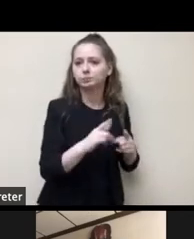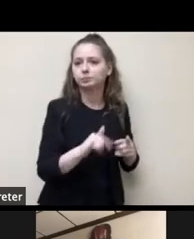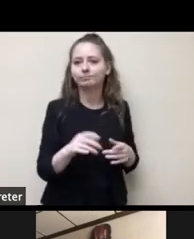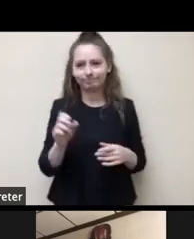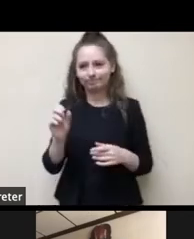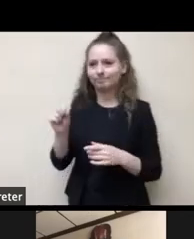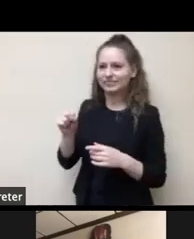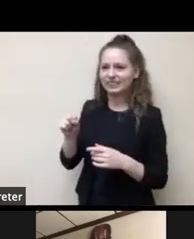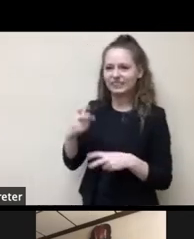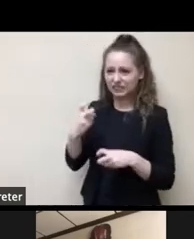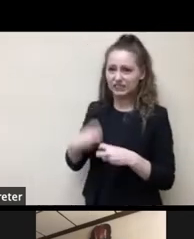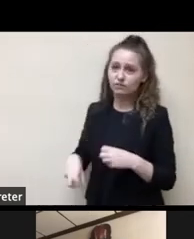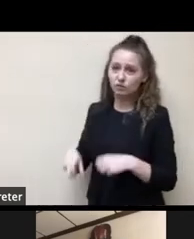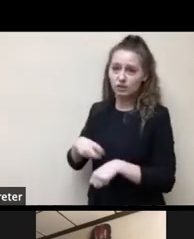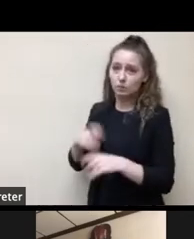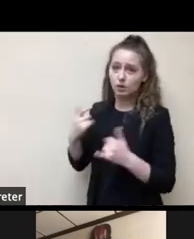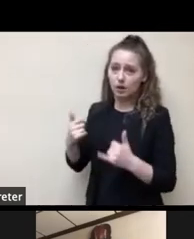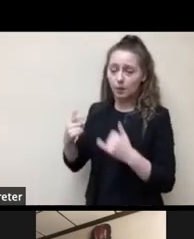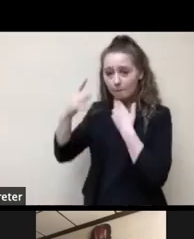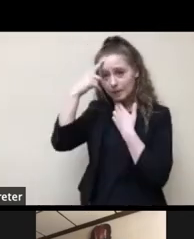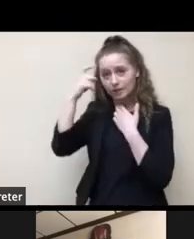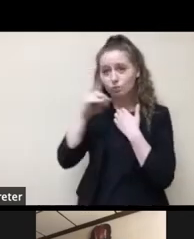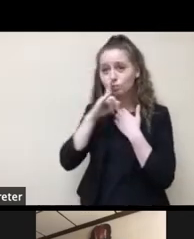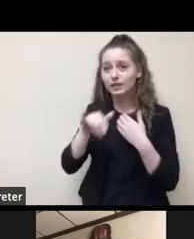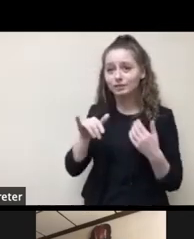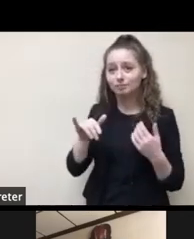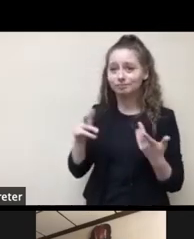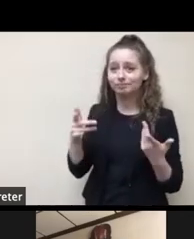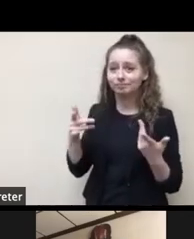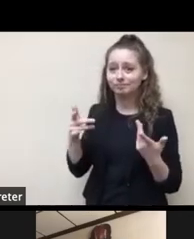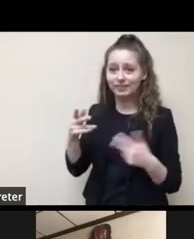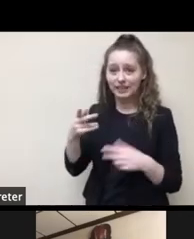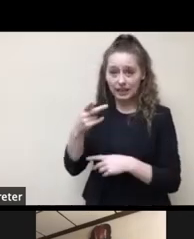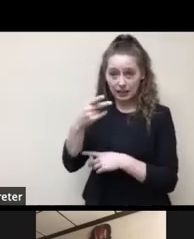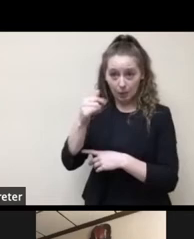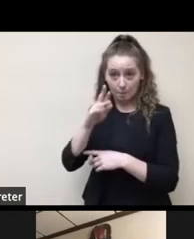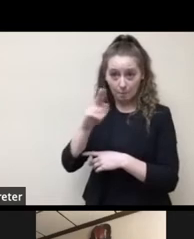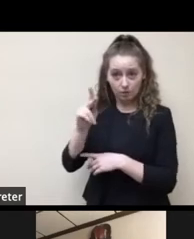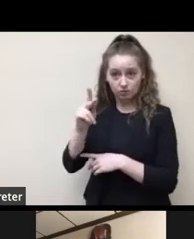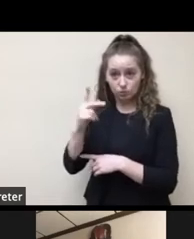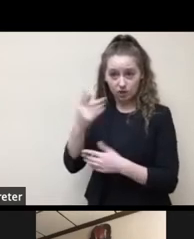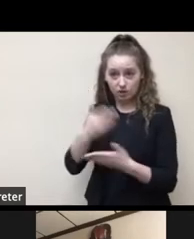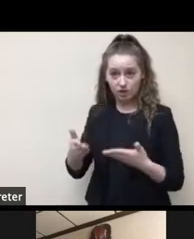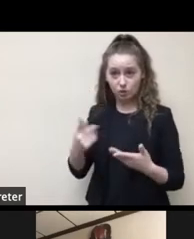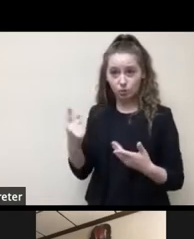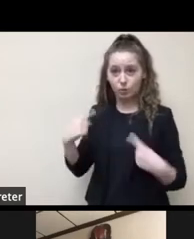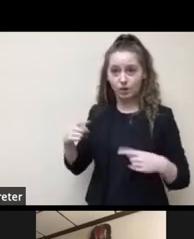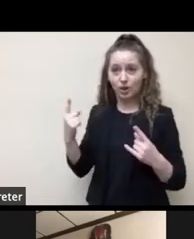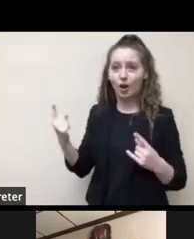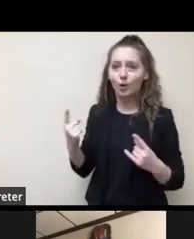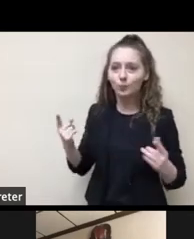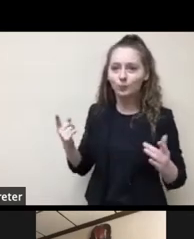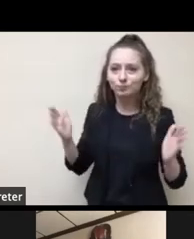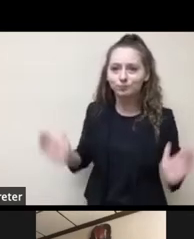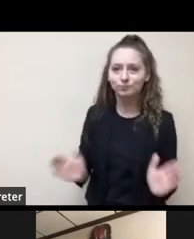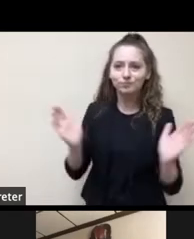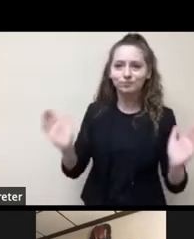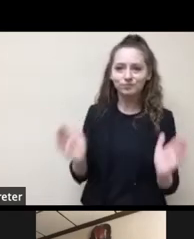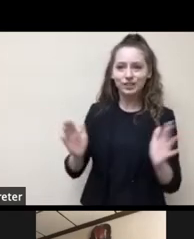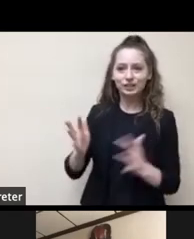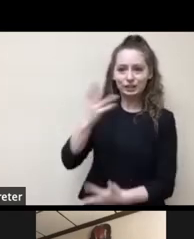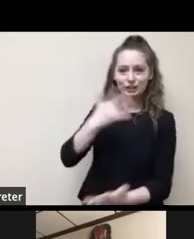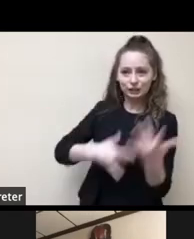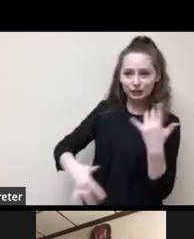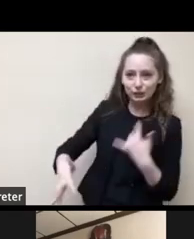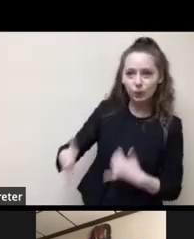it is a difficult time right now because really in the parks, one of the things that we always promote is the social aspect, and the social distance is